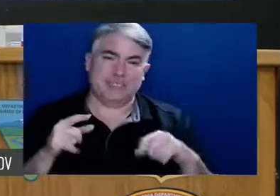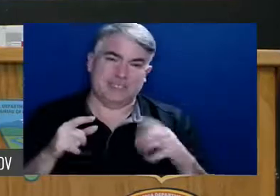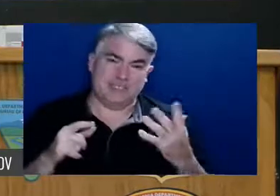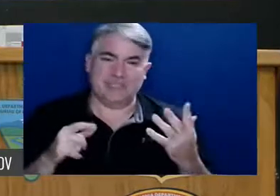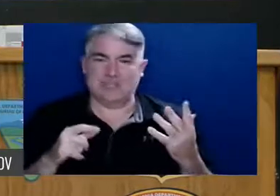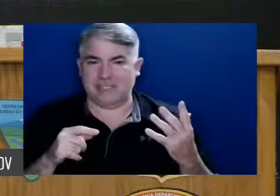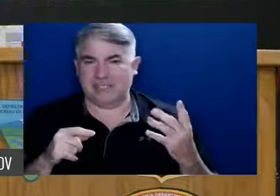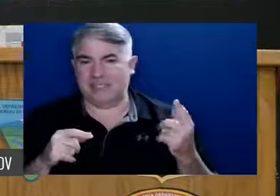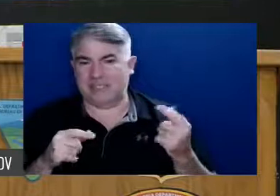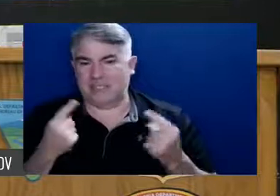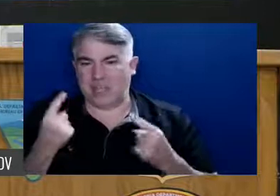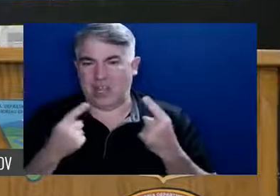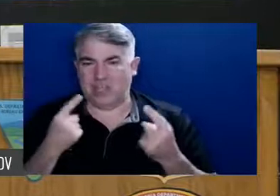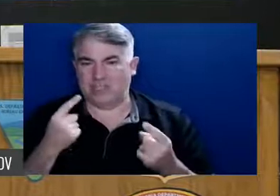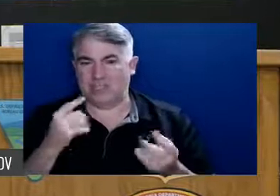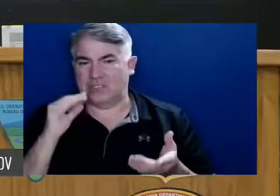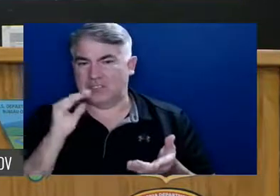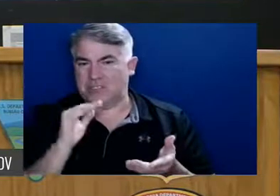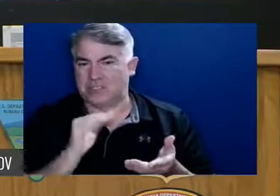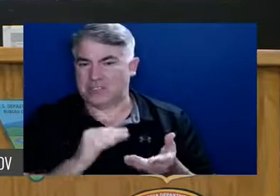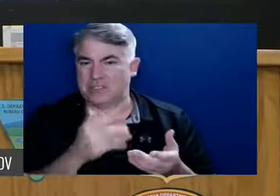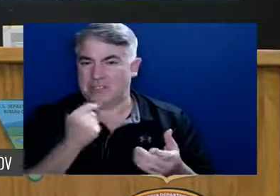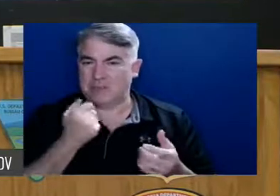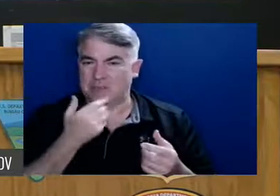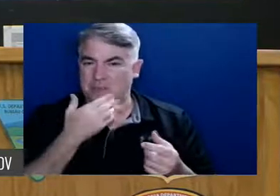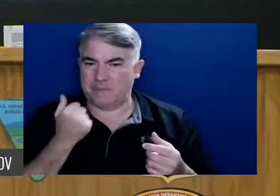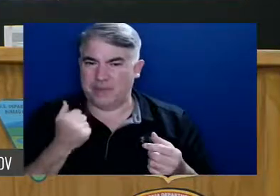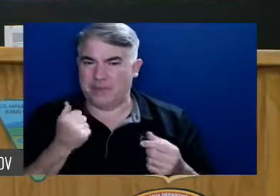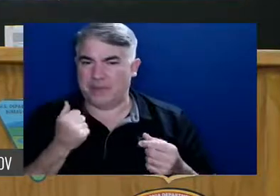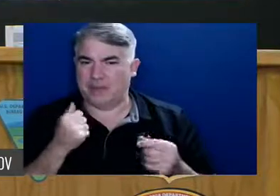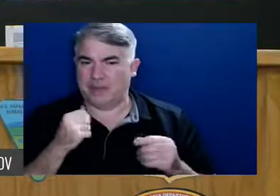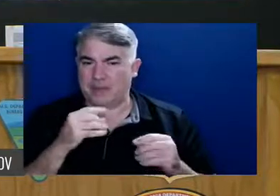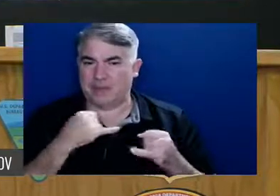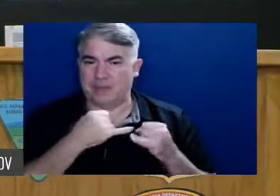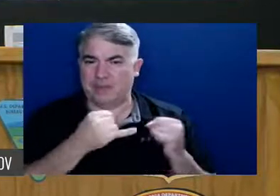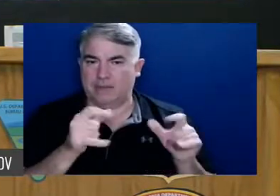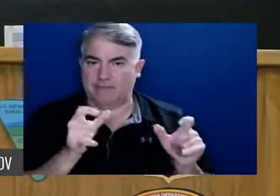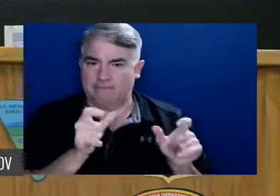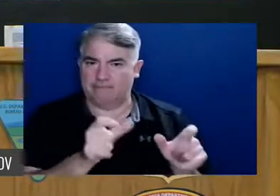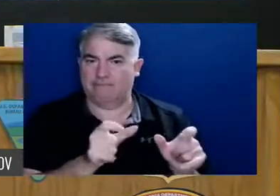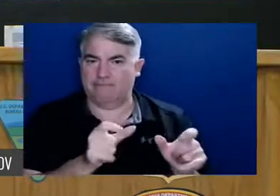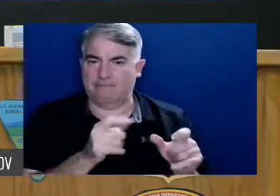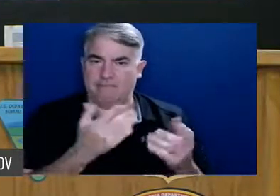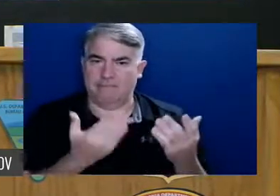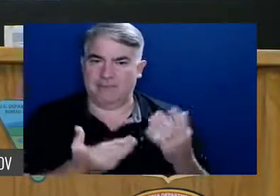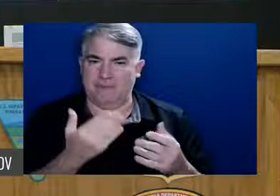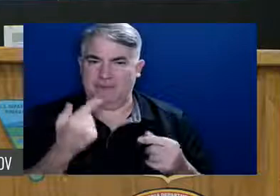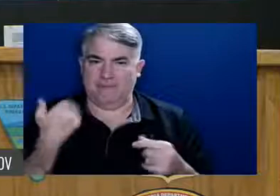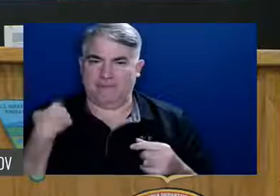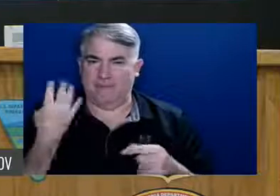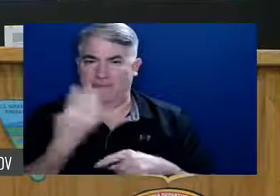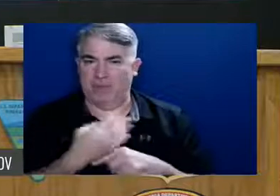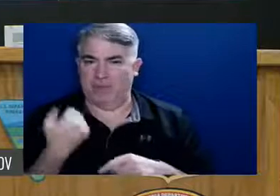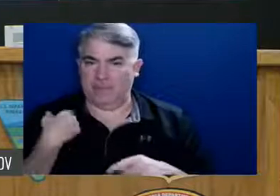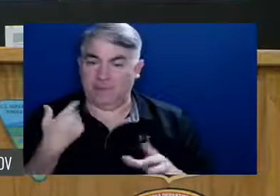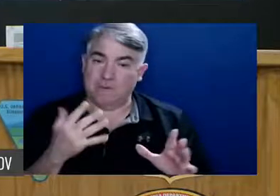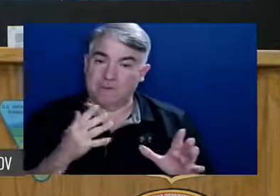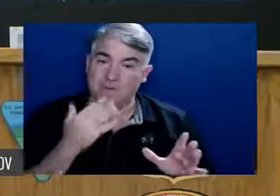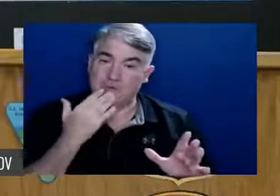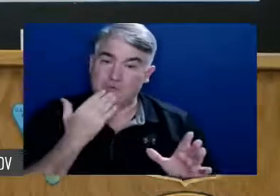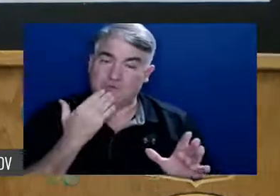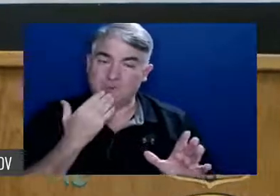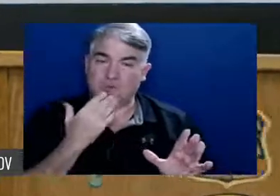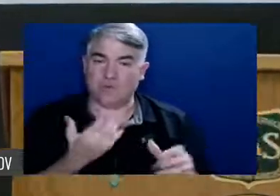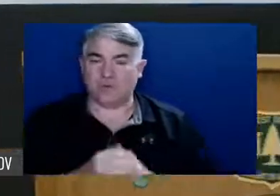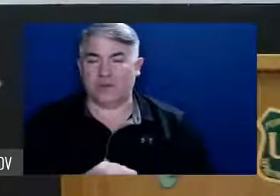lines that we got put in about 4 days ago, and we have yet to lose any more ground. So that's a good indicator. But we still have, as